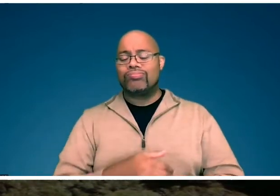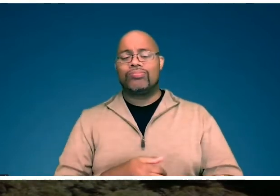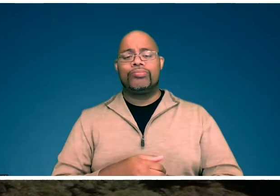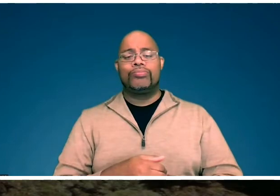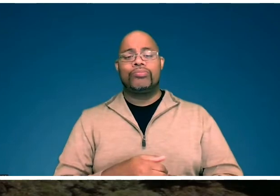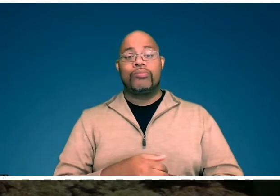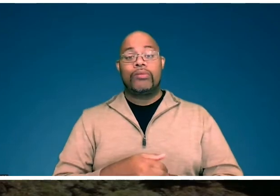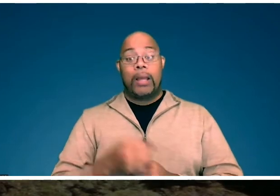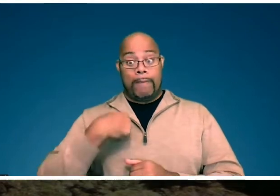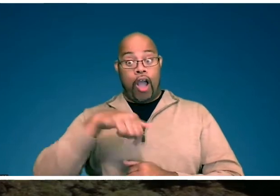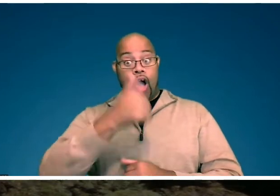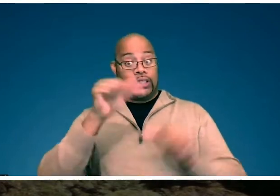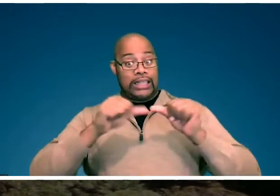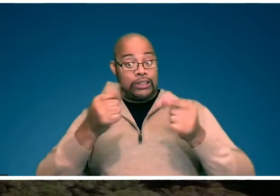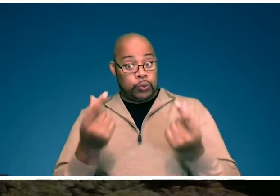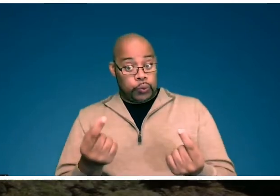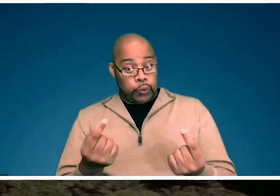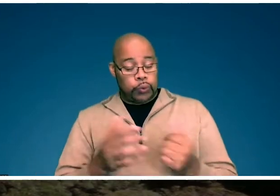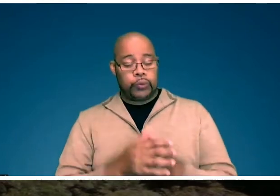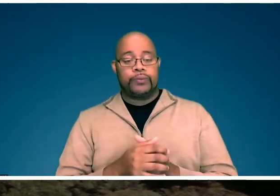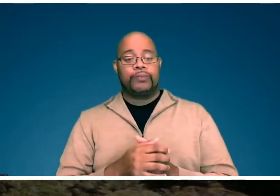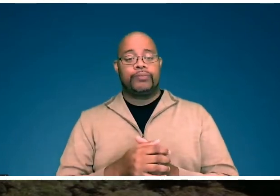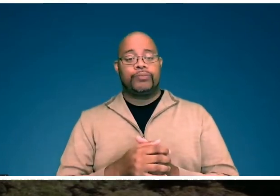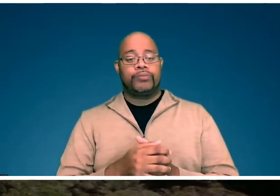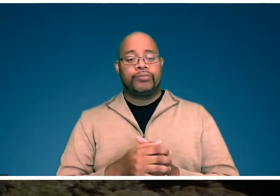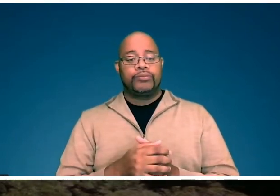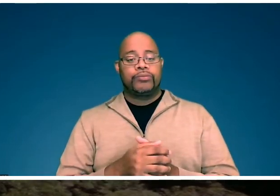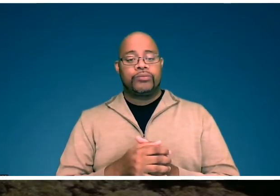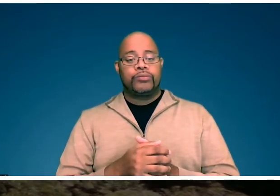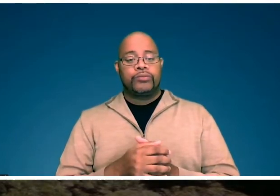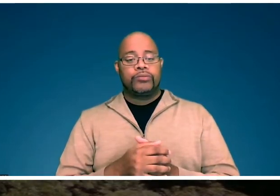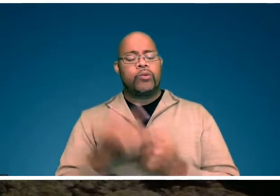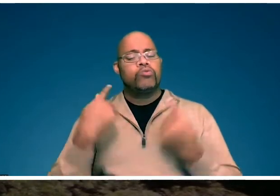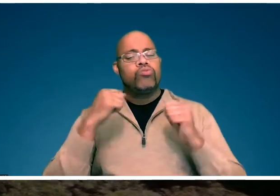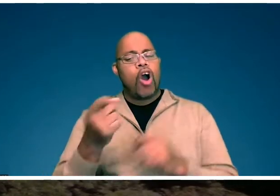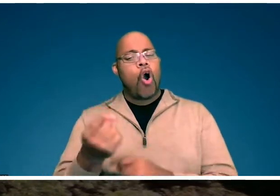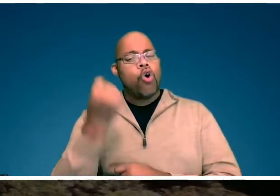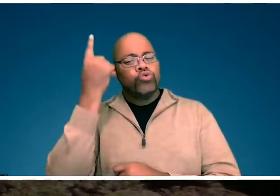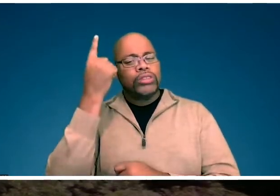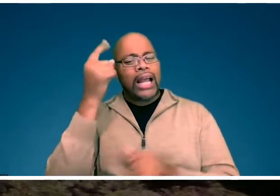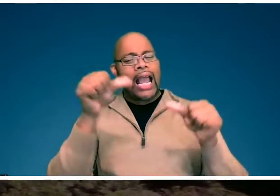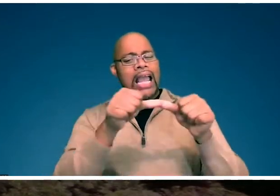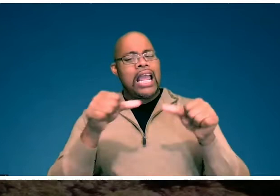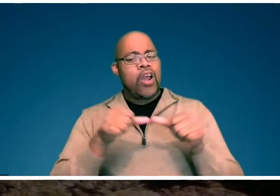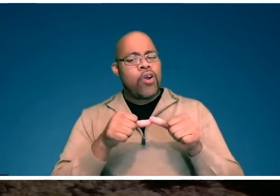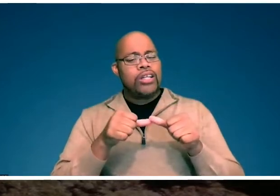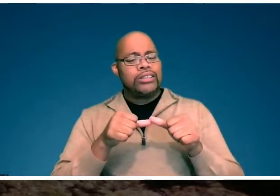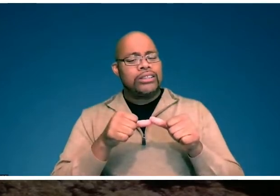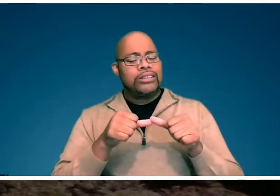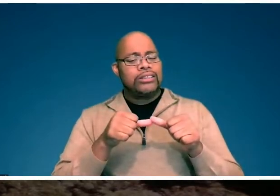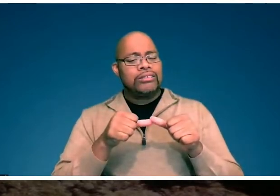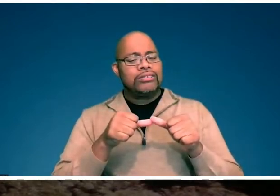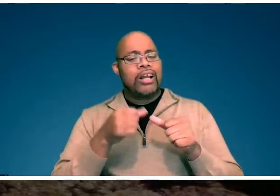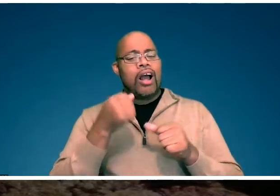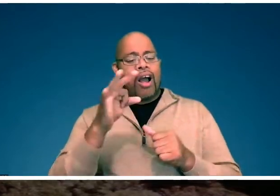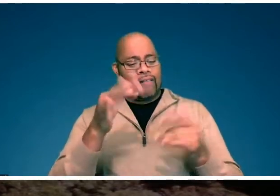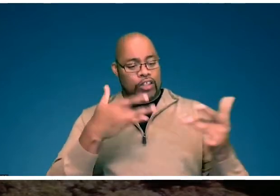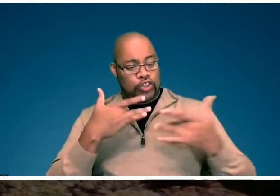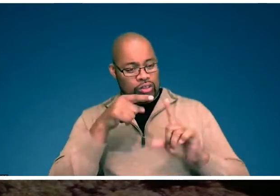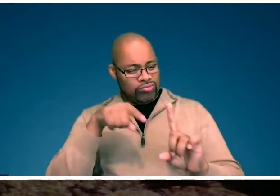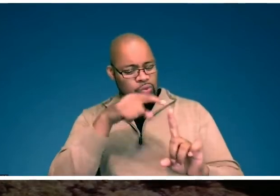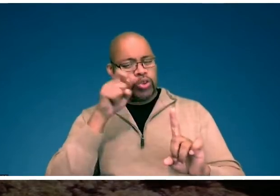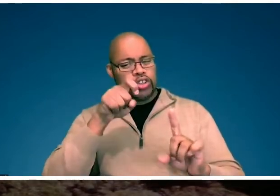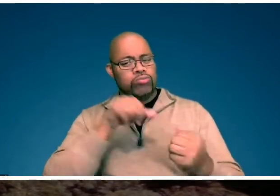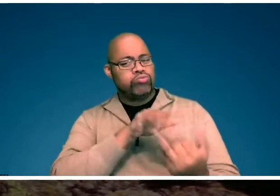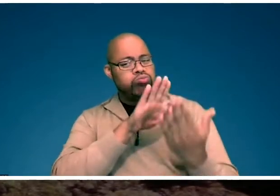So what me and other scientists will do is try to understand the areas or habitats of